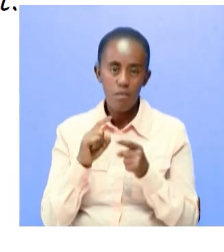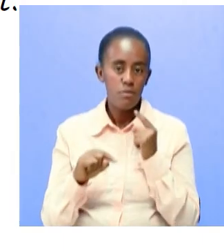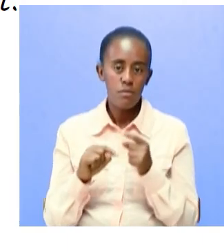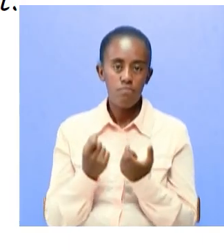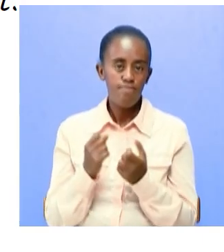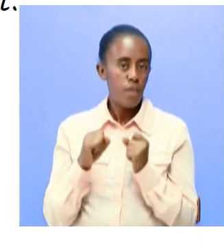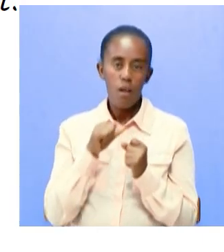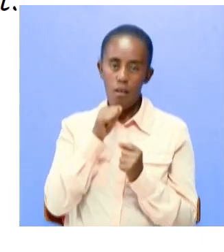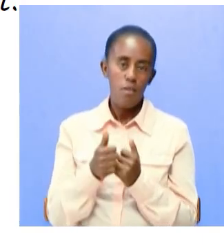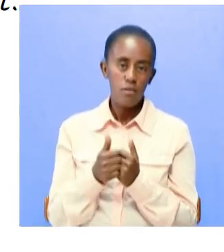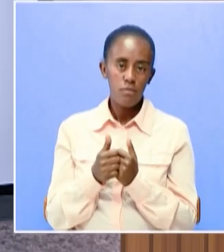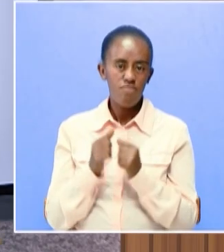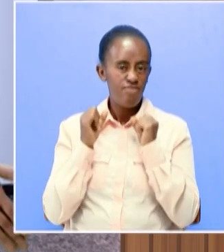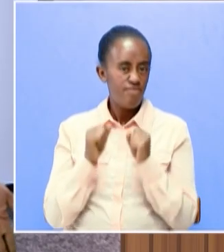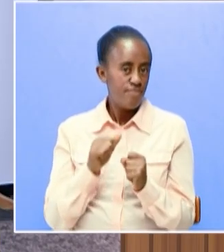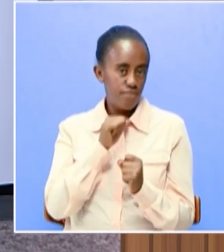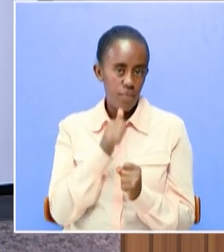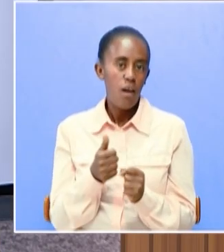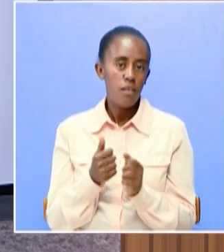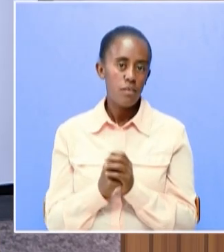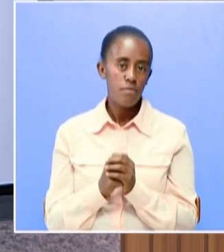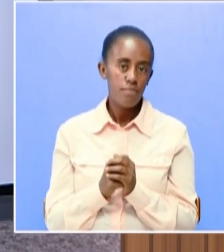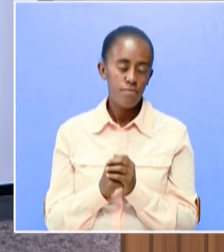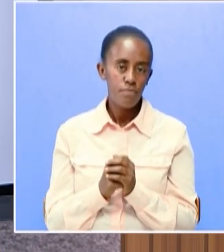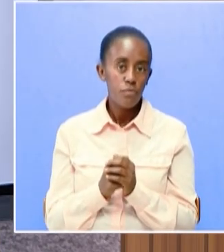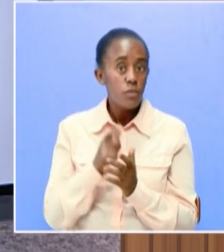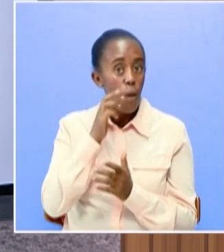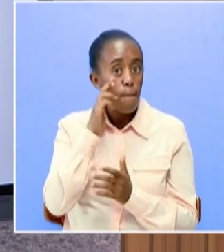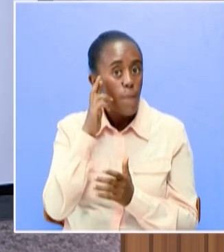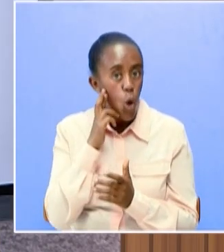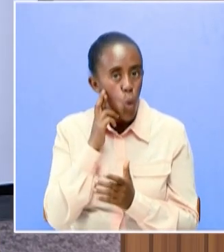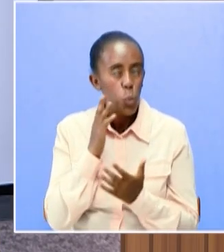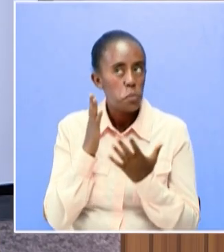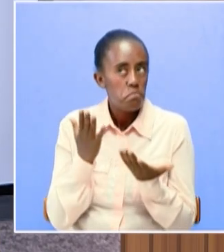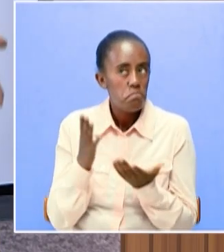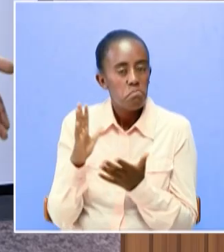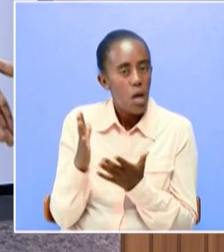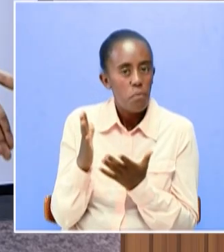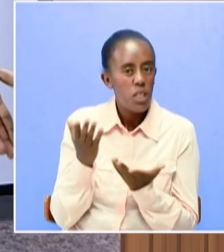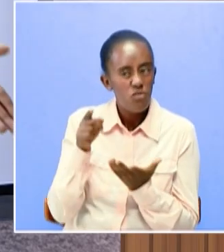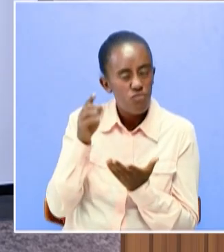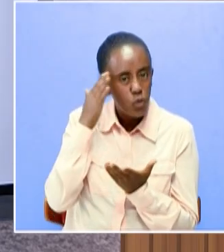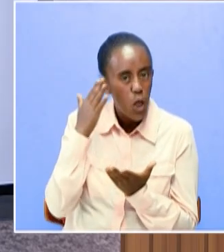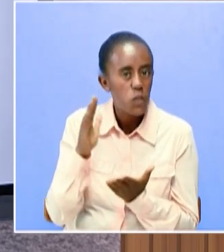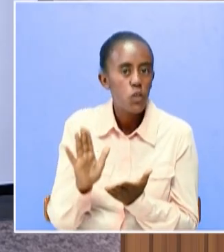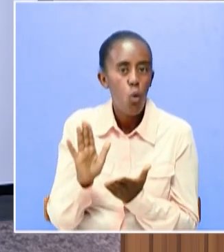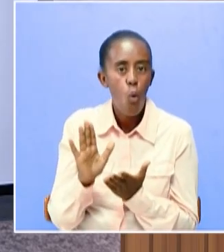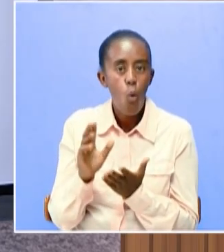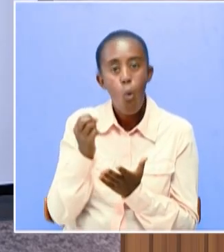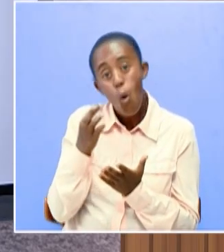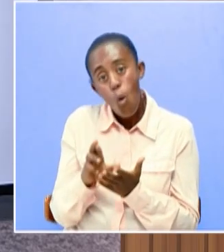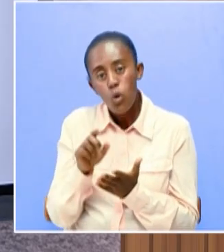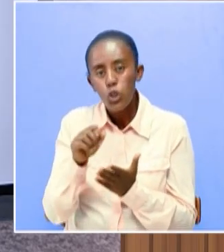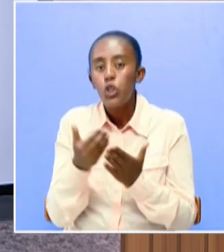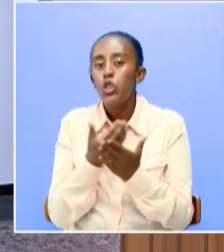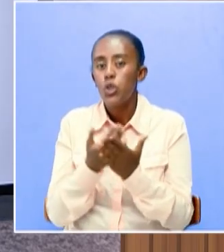Okay? I can't tell you. Because maybe she doesn't know, or maybe she's new